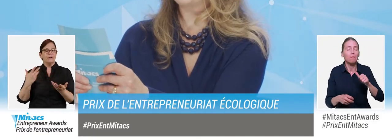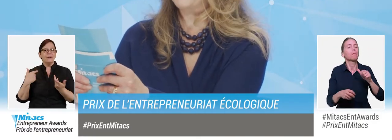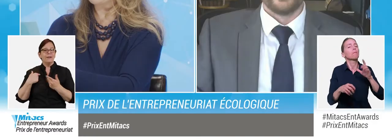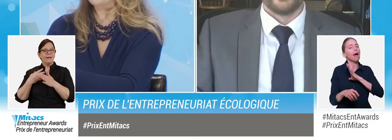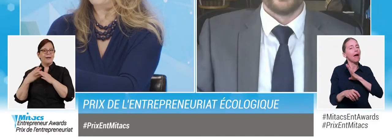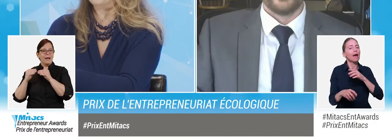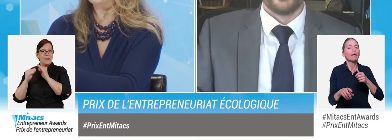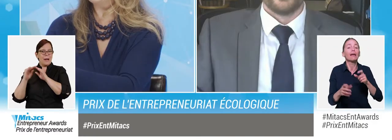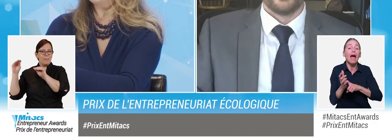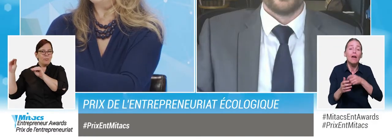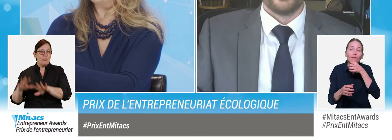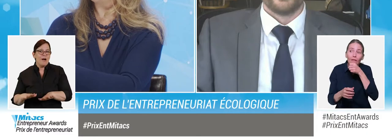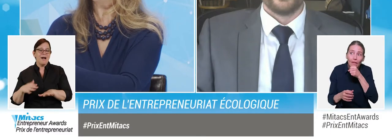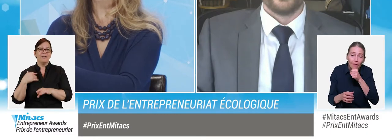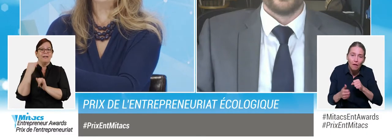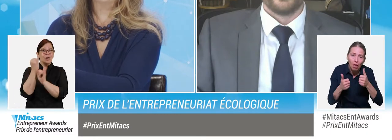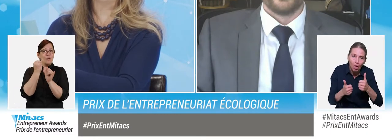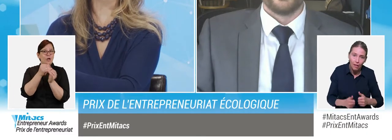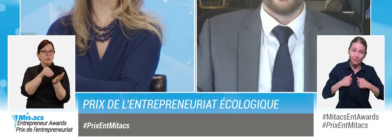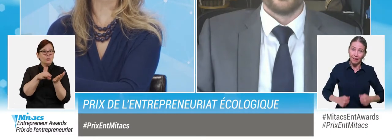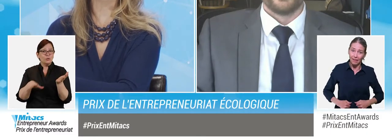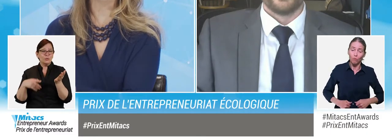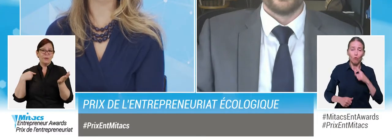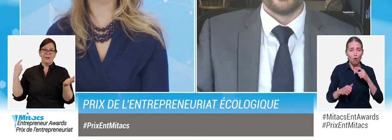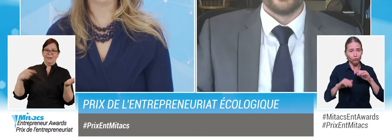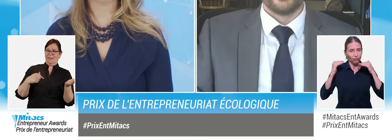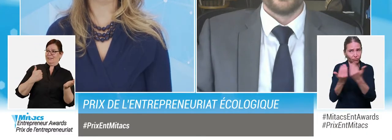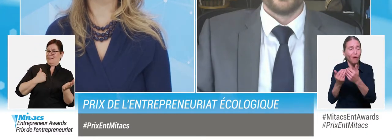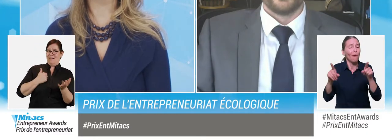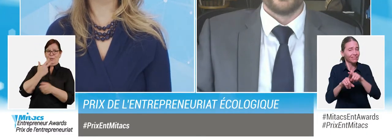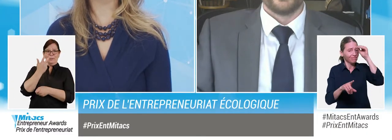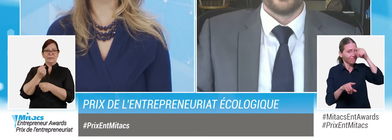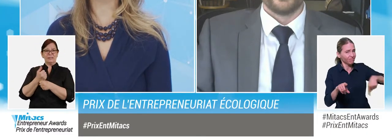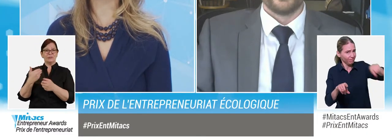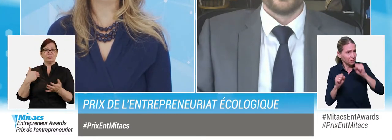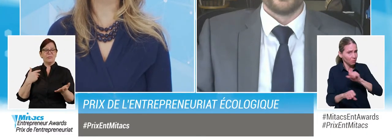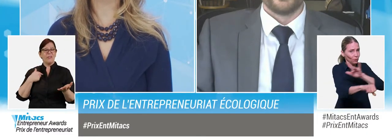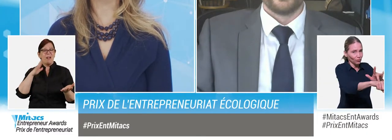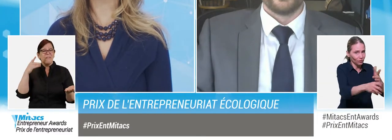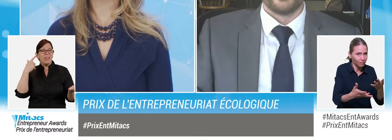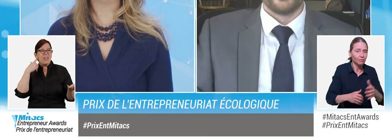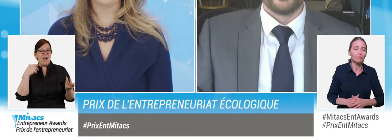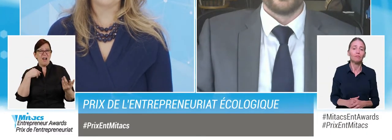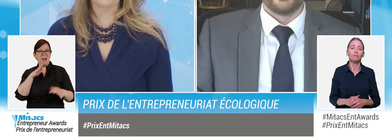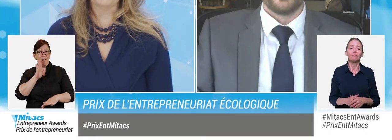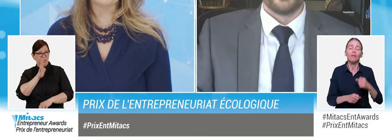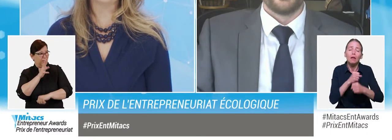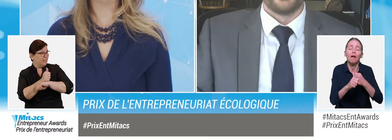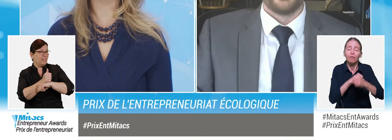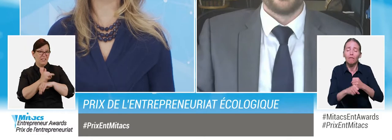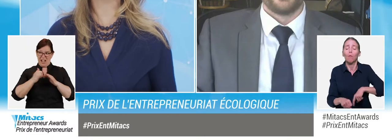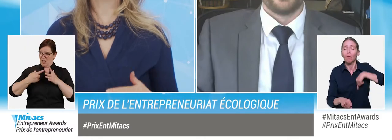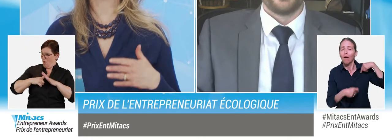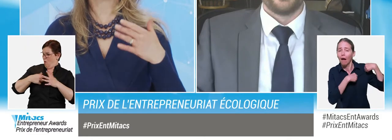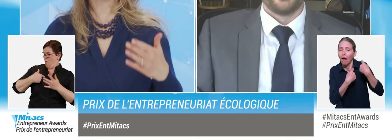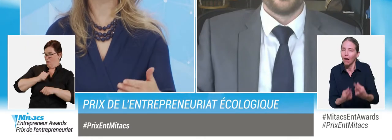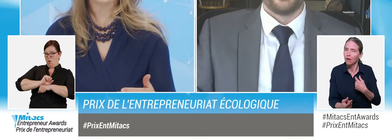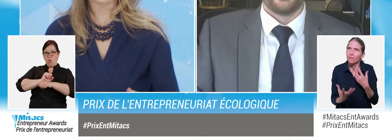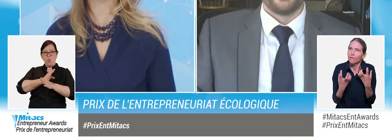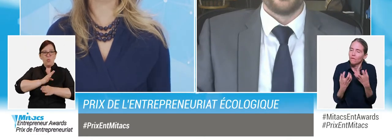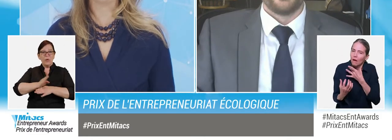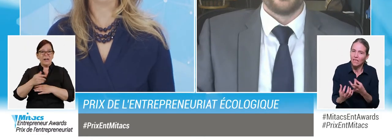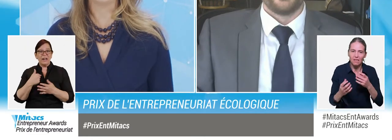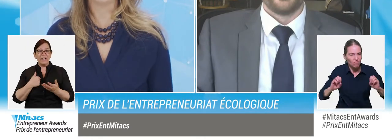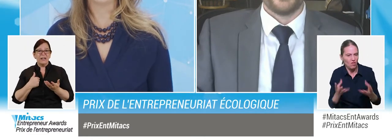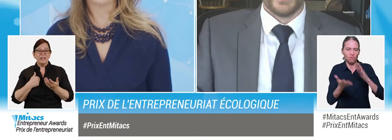Electrocarbon Incorporé et Ulrich Legrand a accepté le prix au nom de l'entreprise. Ulrich, je te